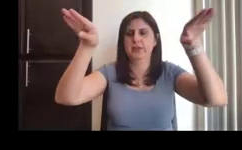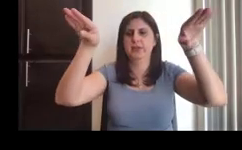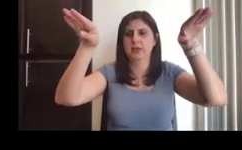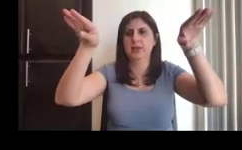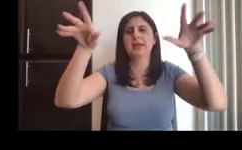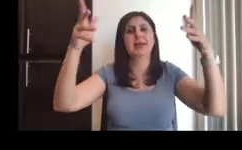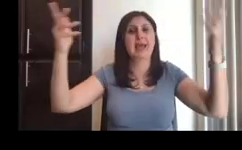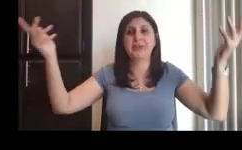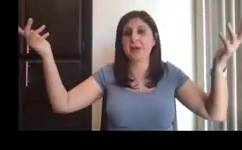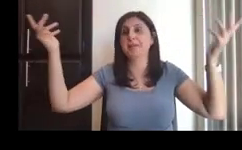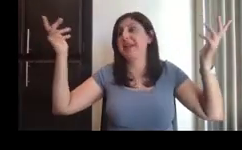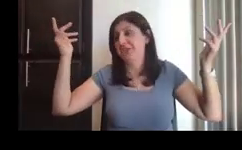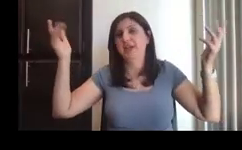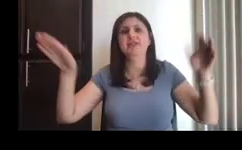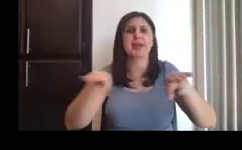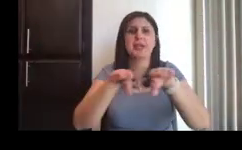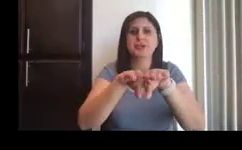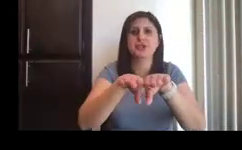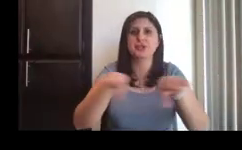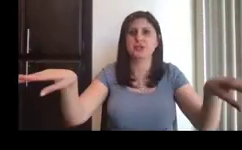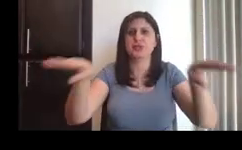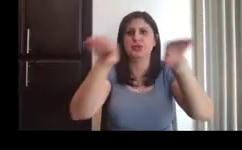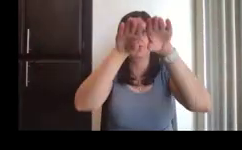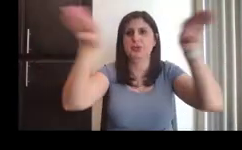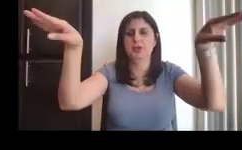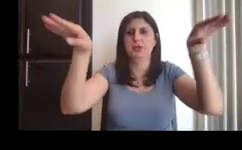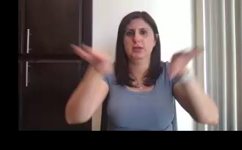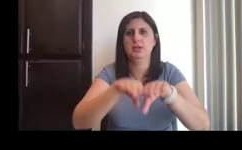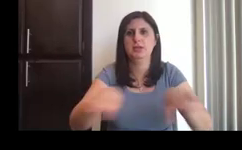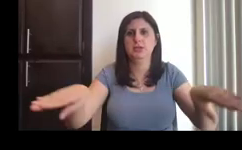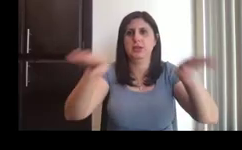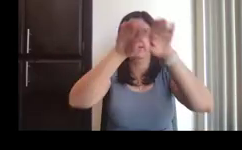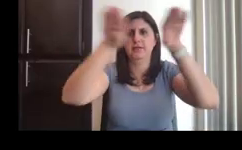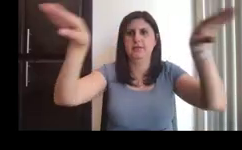Shelf can have many shelves, but I usually do two.